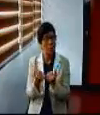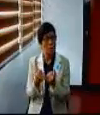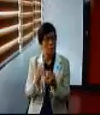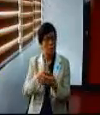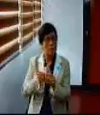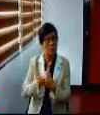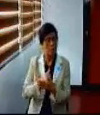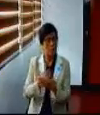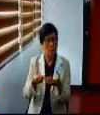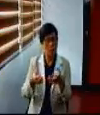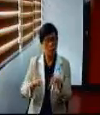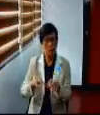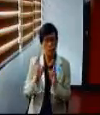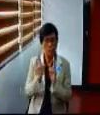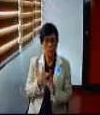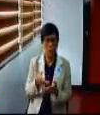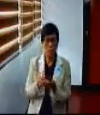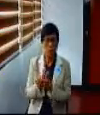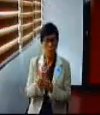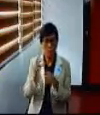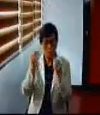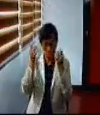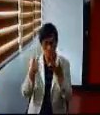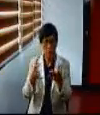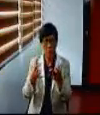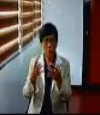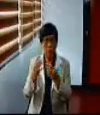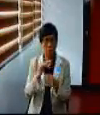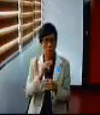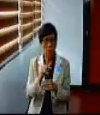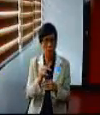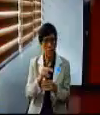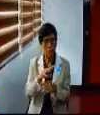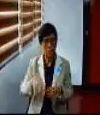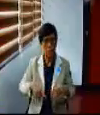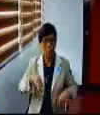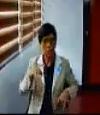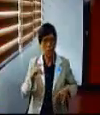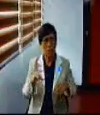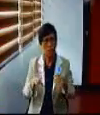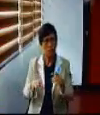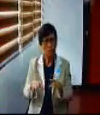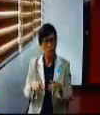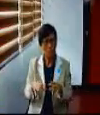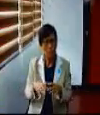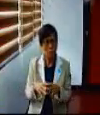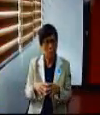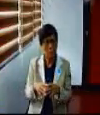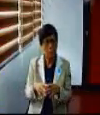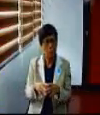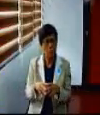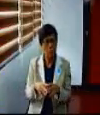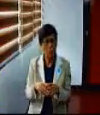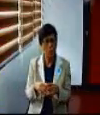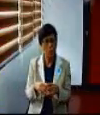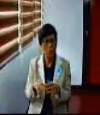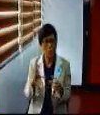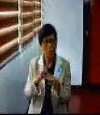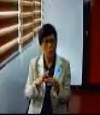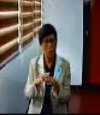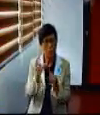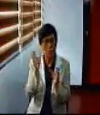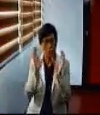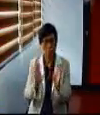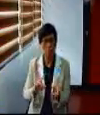causing human rights harm by not contributing or being linked to climate change. They can also